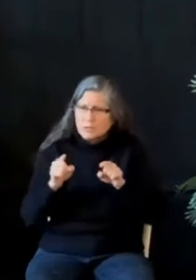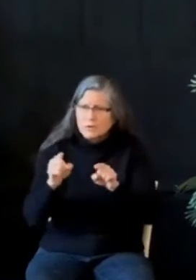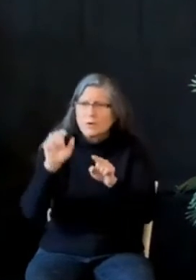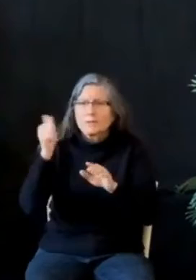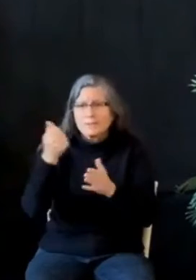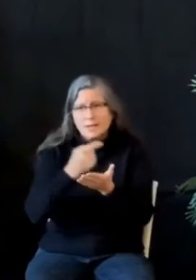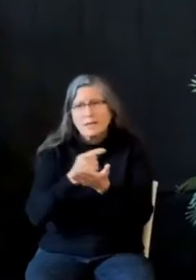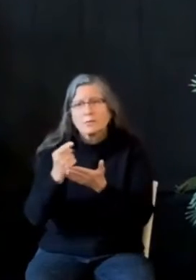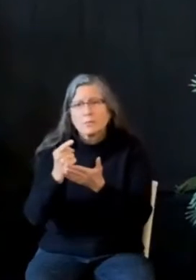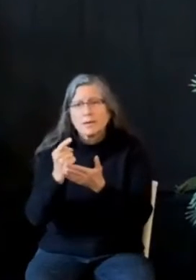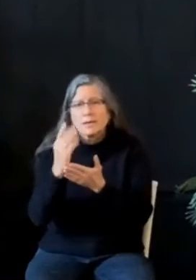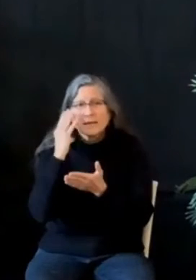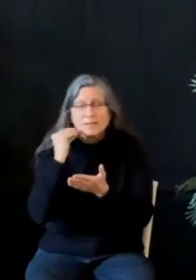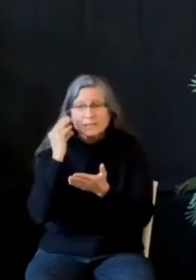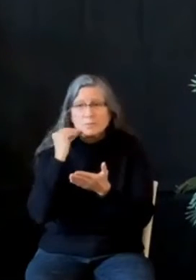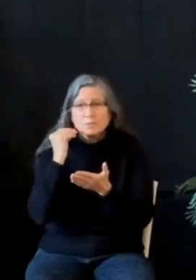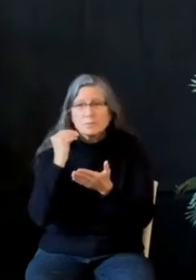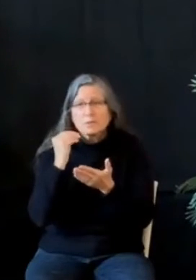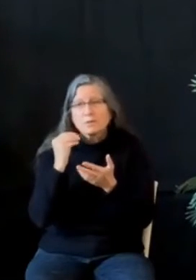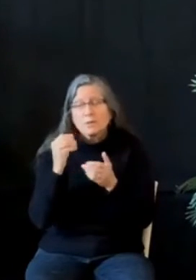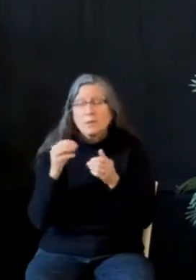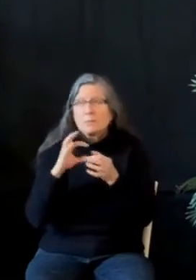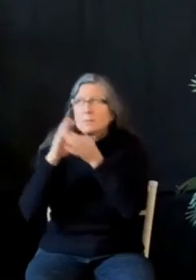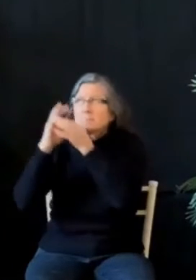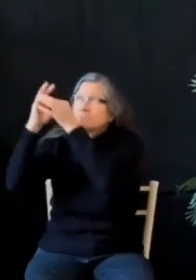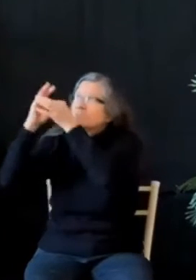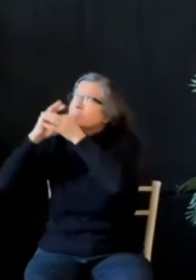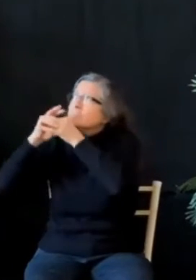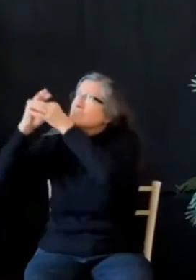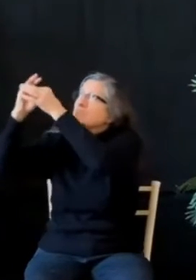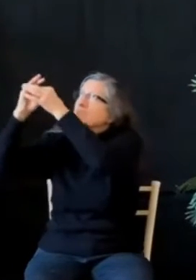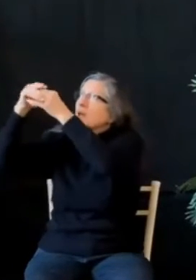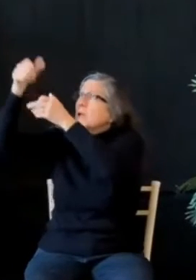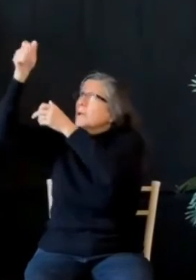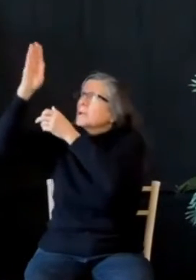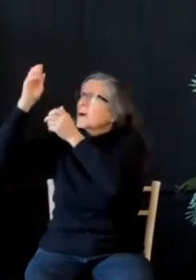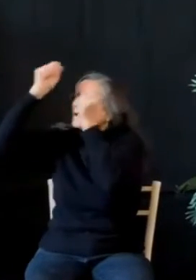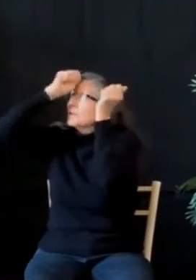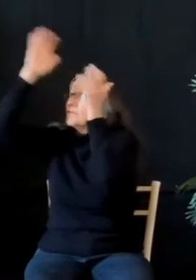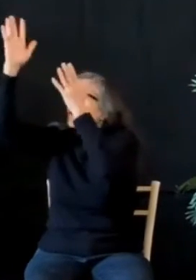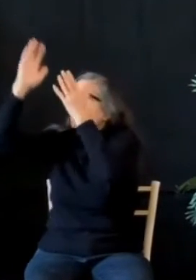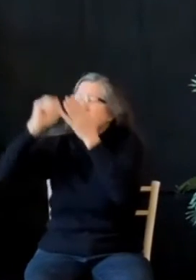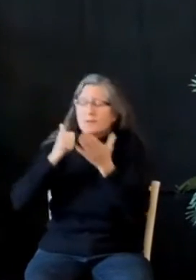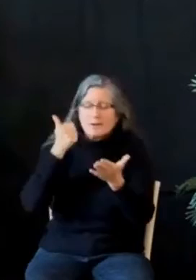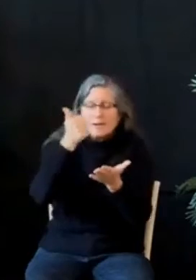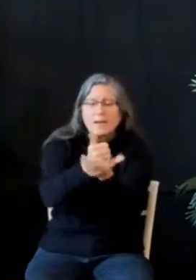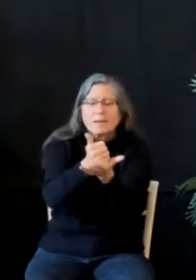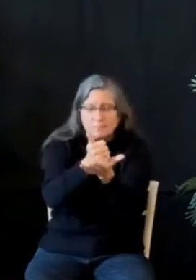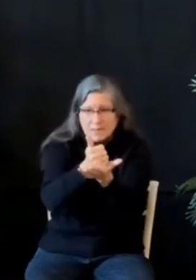10-week experience to get closer to God our Father. Amen.